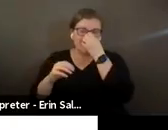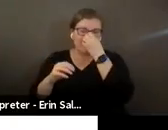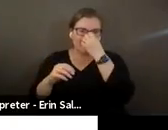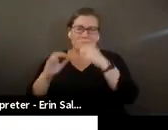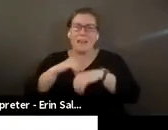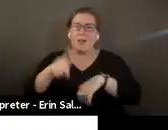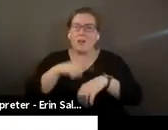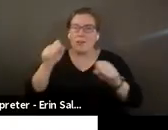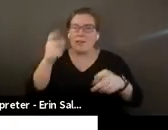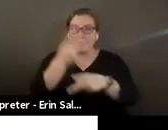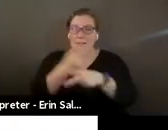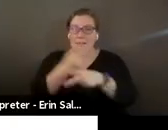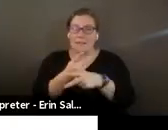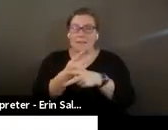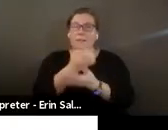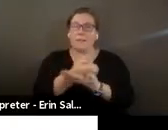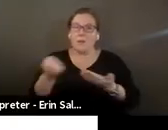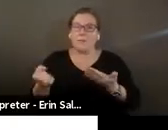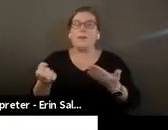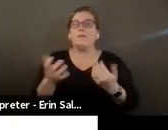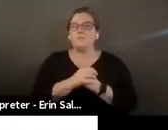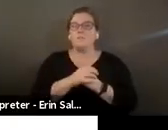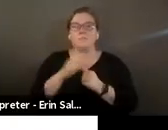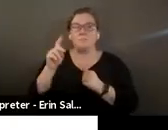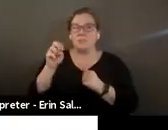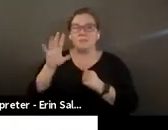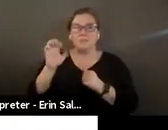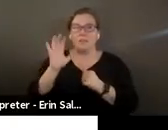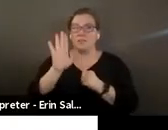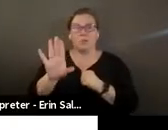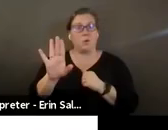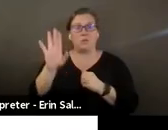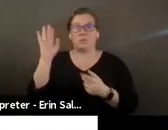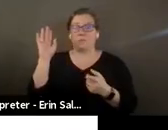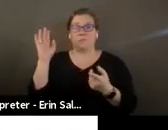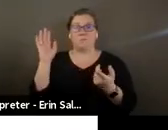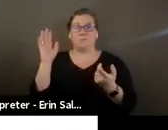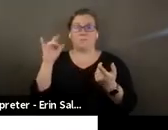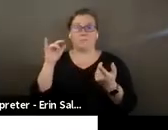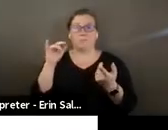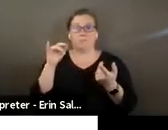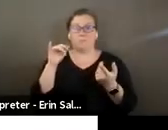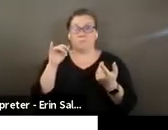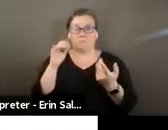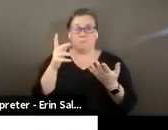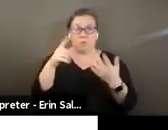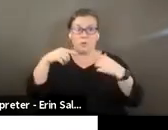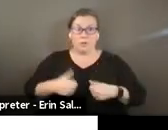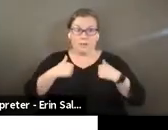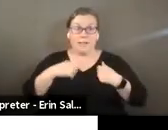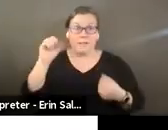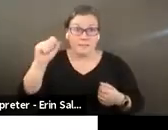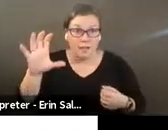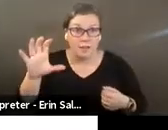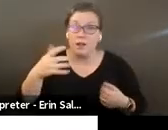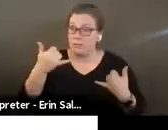keep the equipment? And the device is yours to keep as long as you continue to live here in South Carolina and still need that